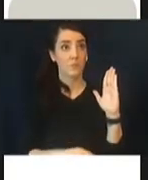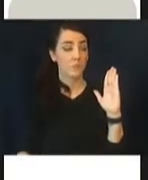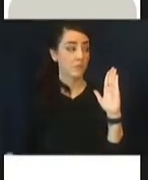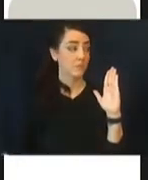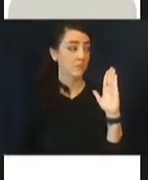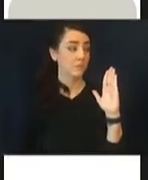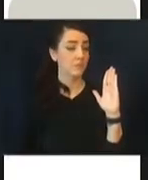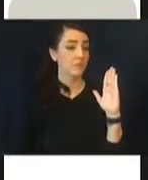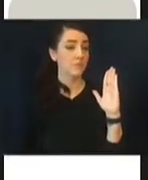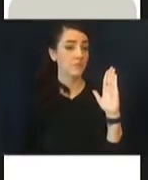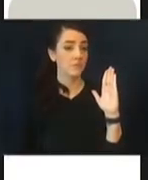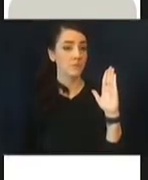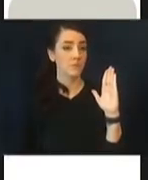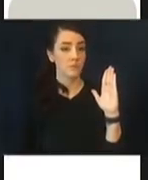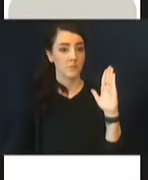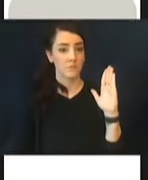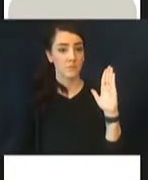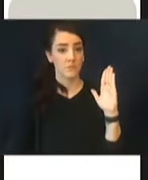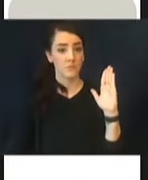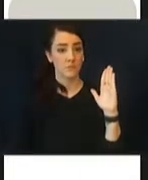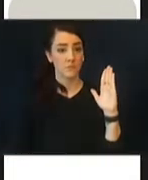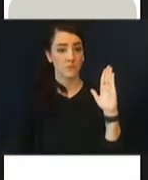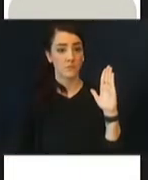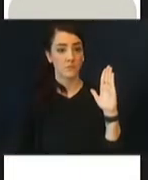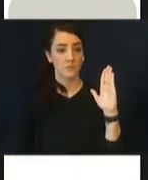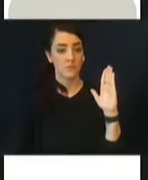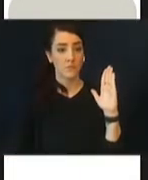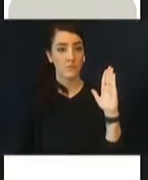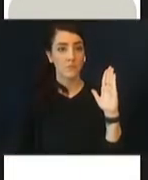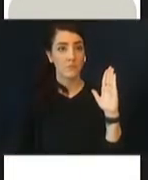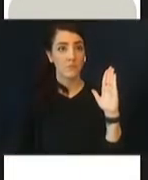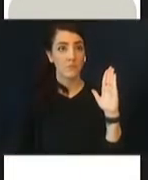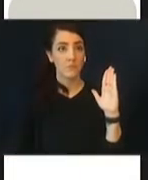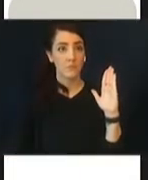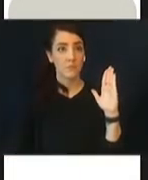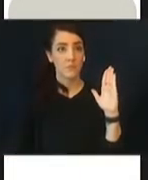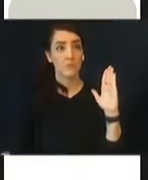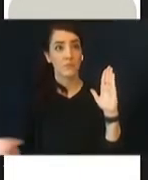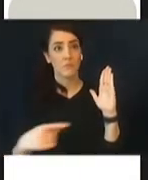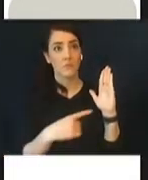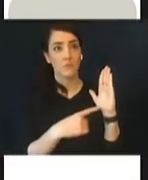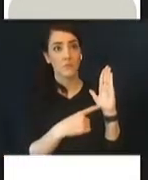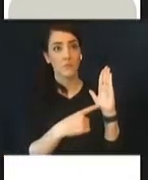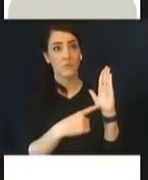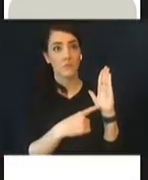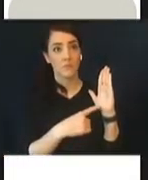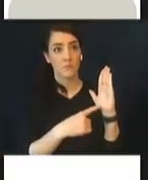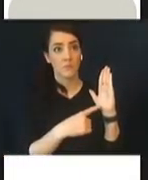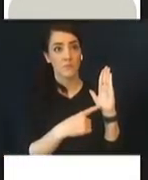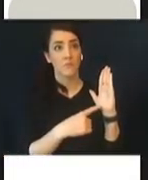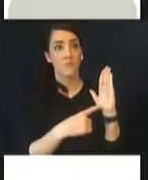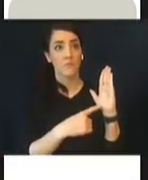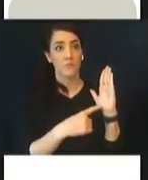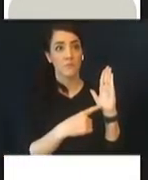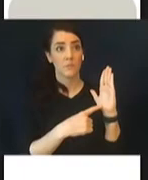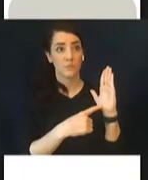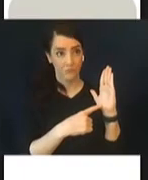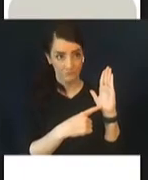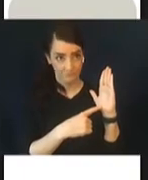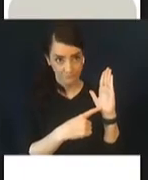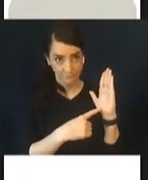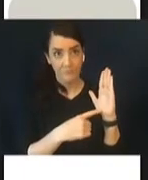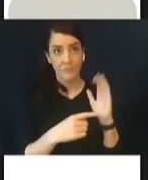first decade of the USSR's existence in Ukraine, and that would prompt Stalin to choose genocide as a solution.